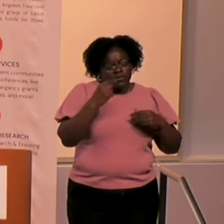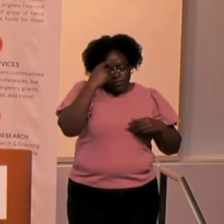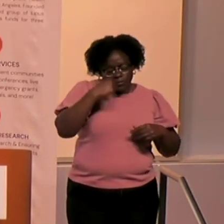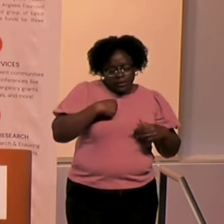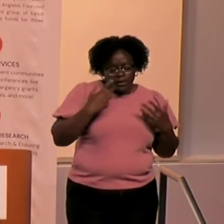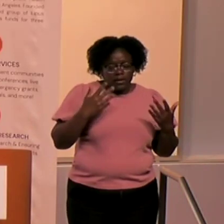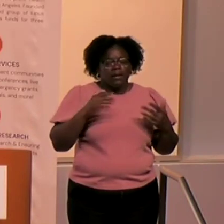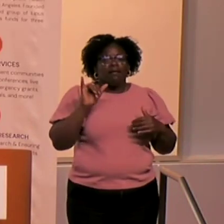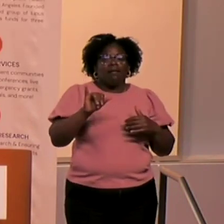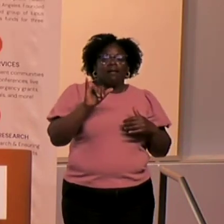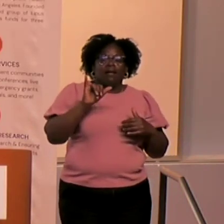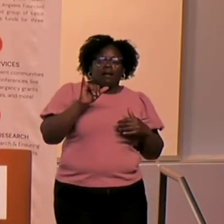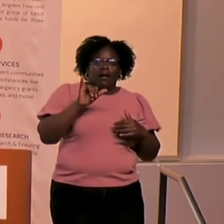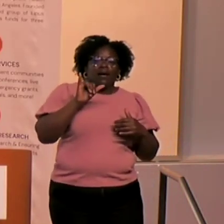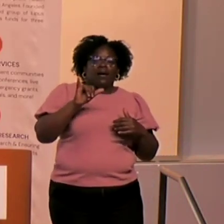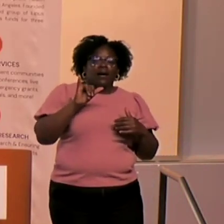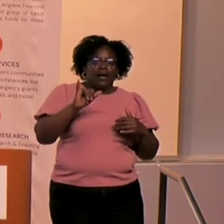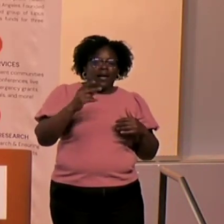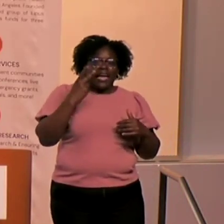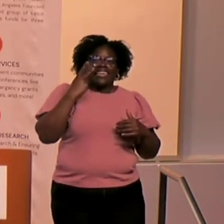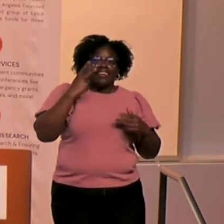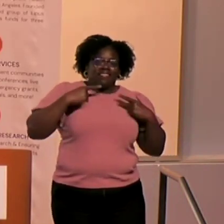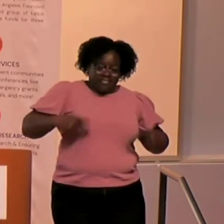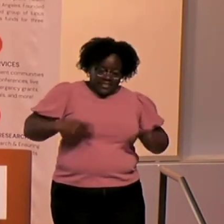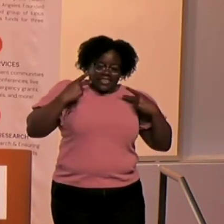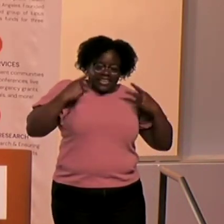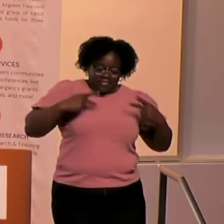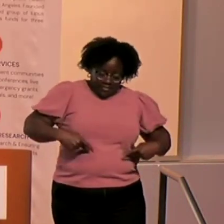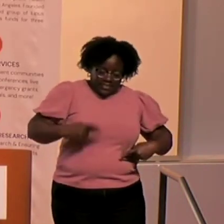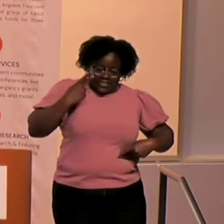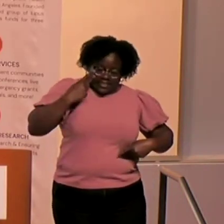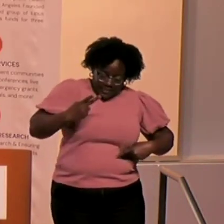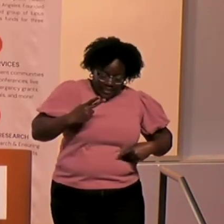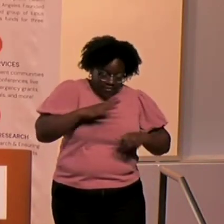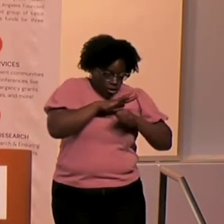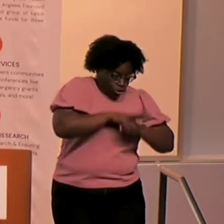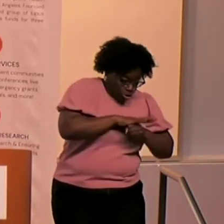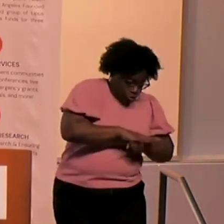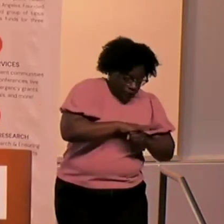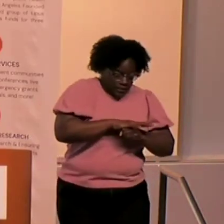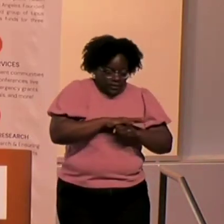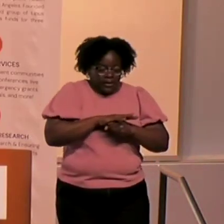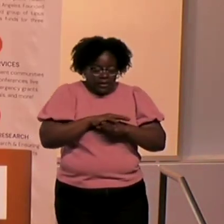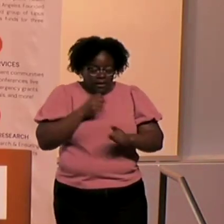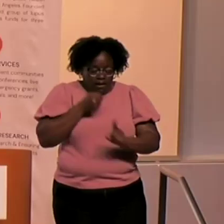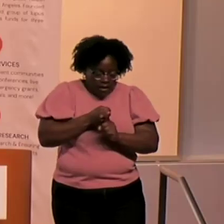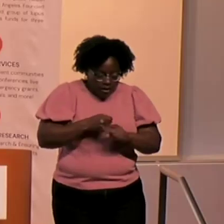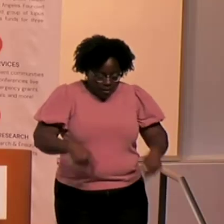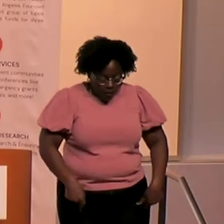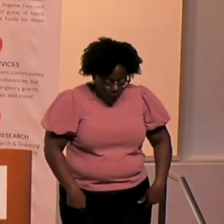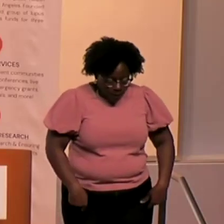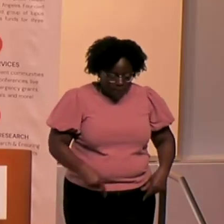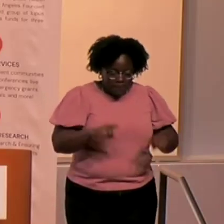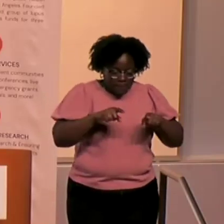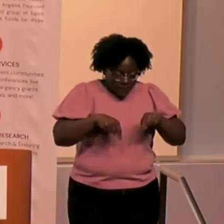is like, oh, I can physically see stress happening to me within like an hour of feeling stressed. Like, oh, my legs will be more swollen, the